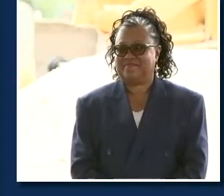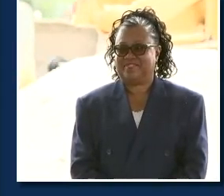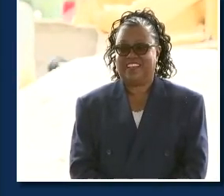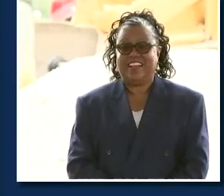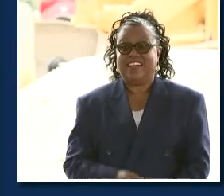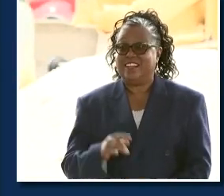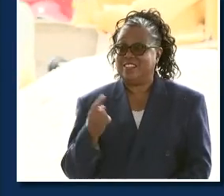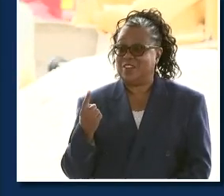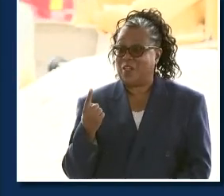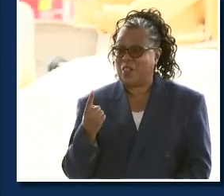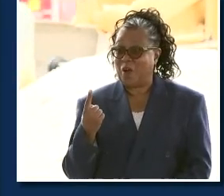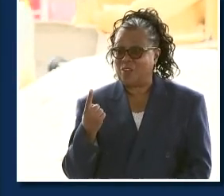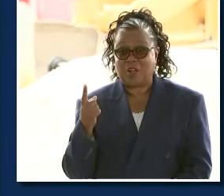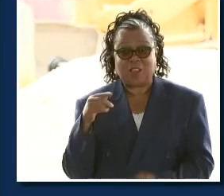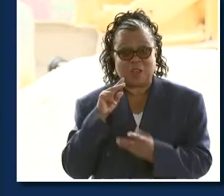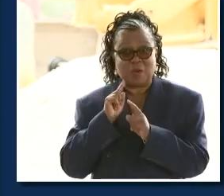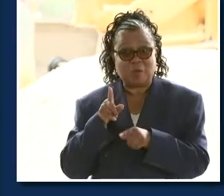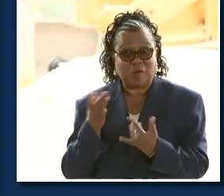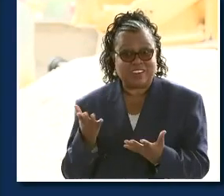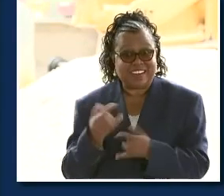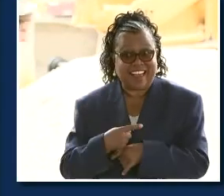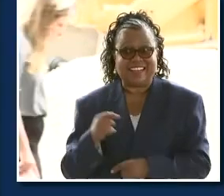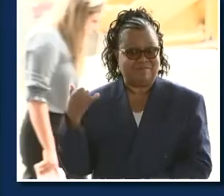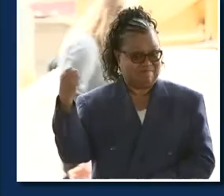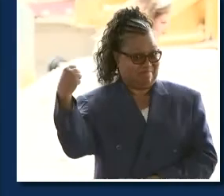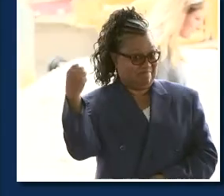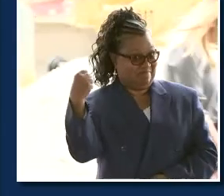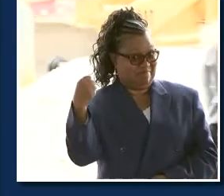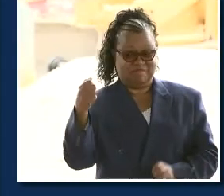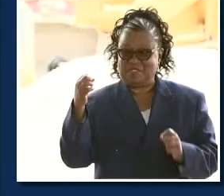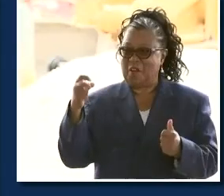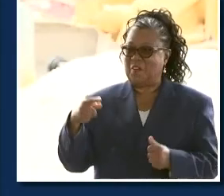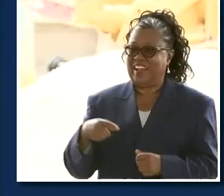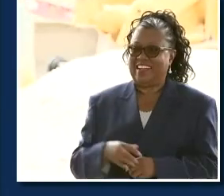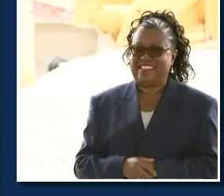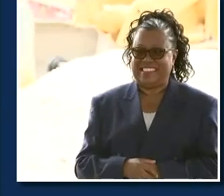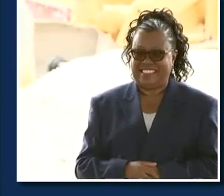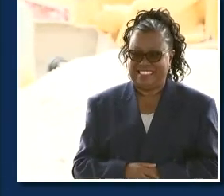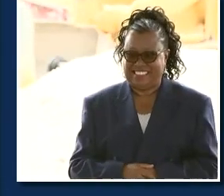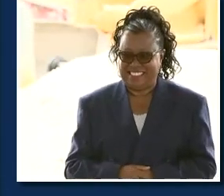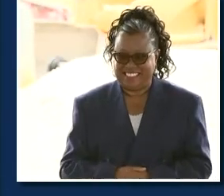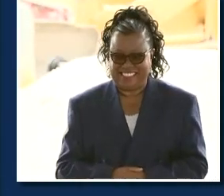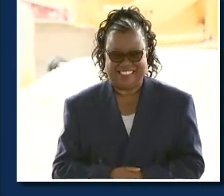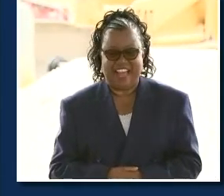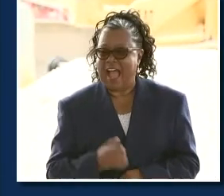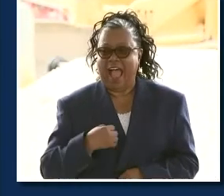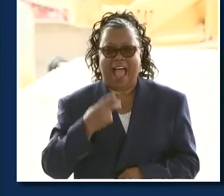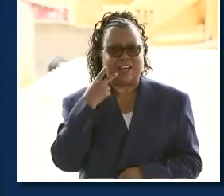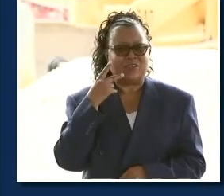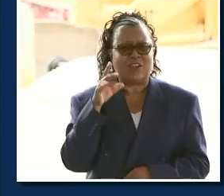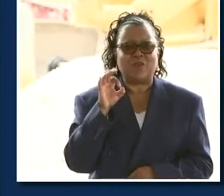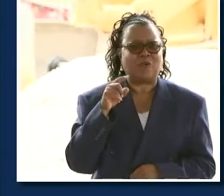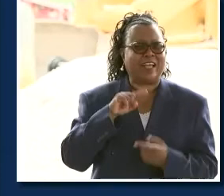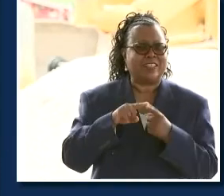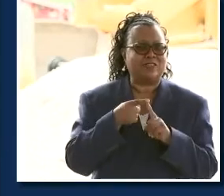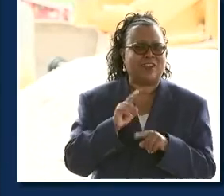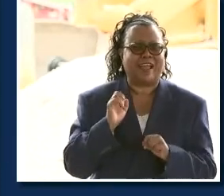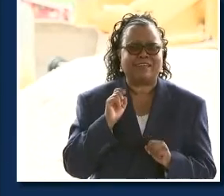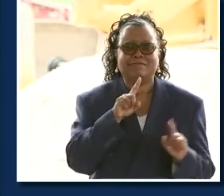solo today? Okay. All right. I don't Yeah. see Fred. Where's Fred?